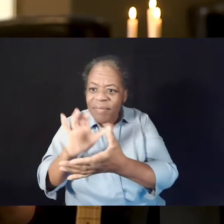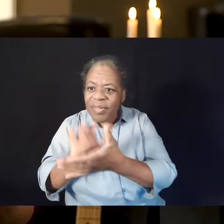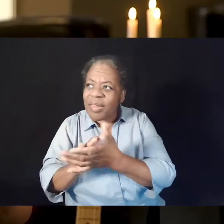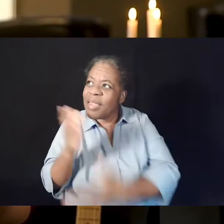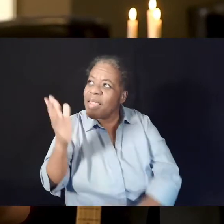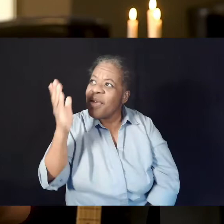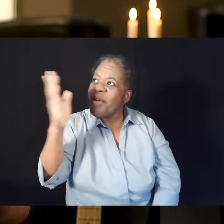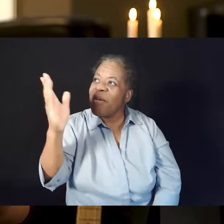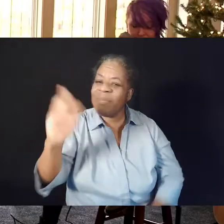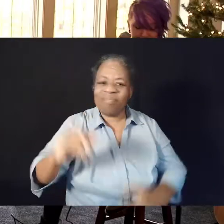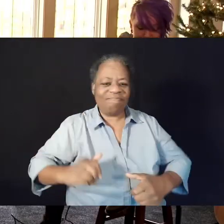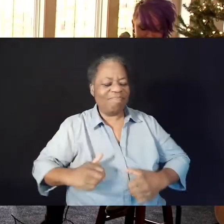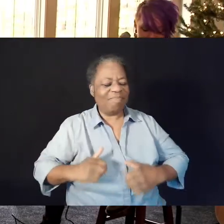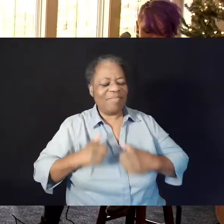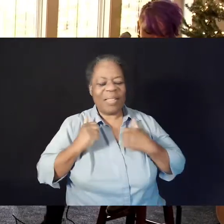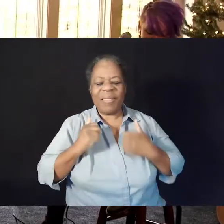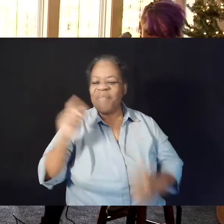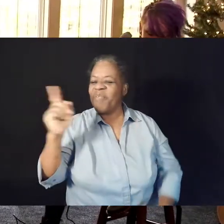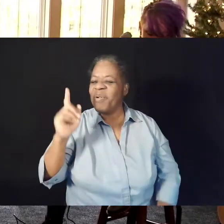live forever.